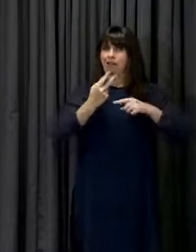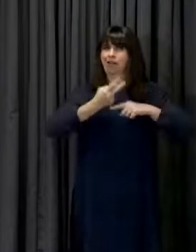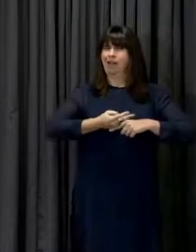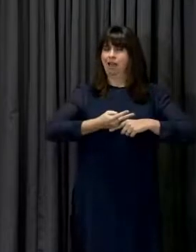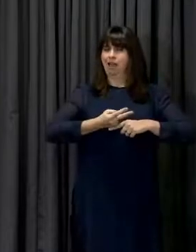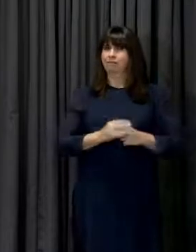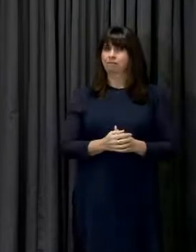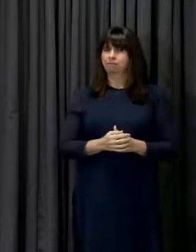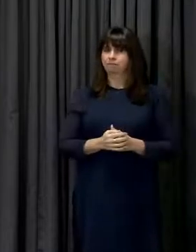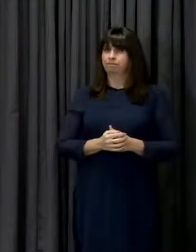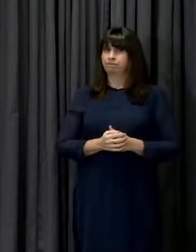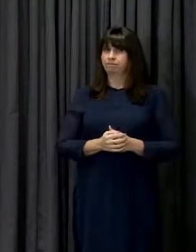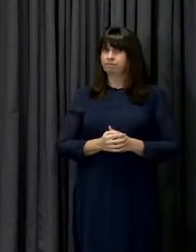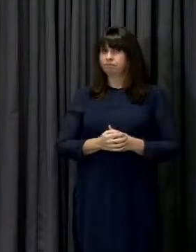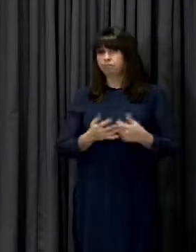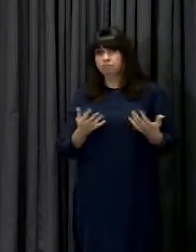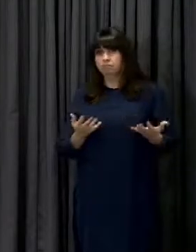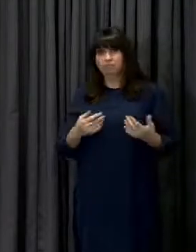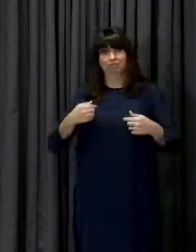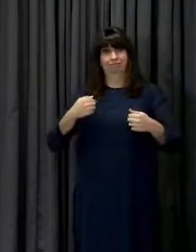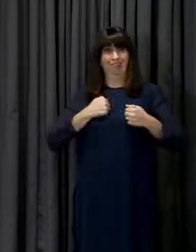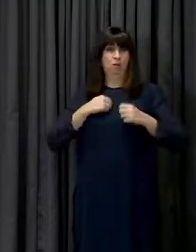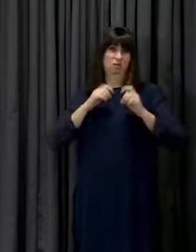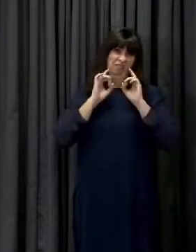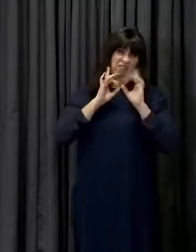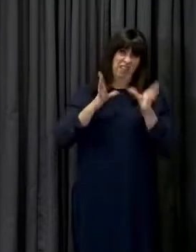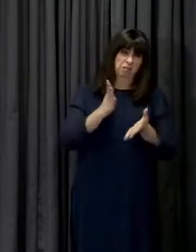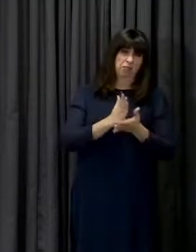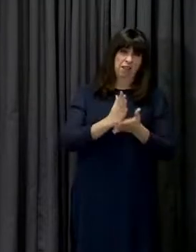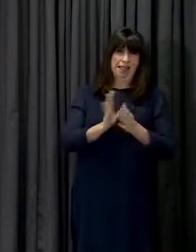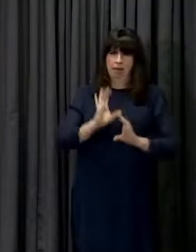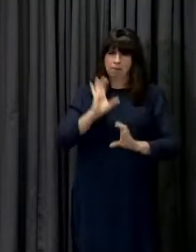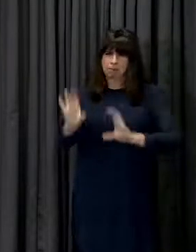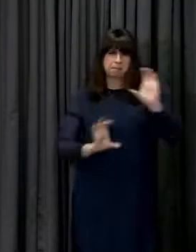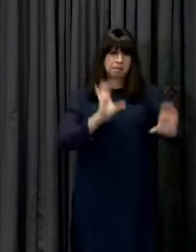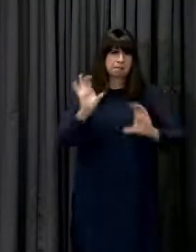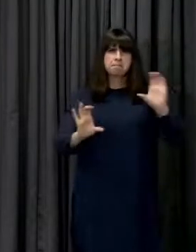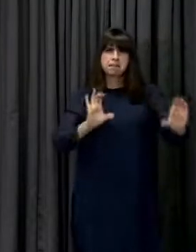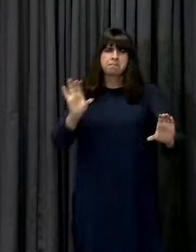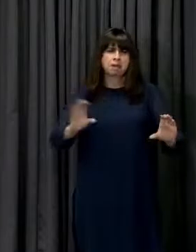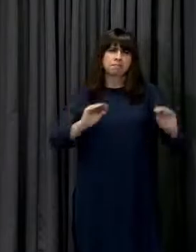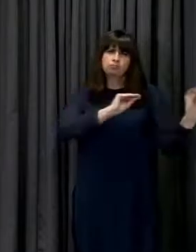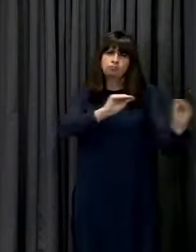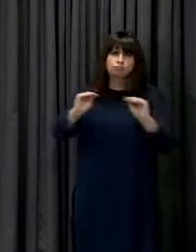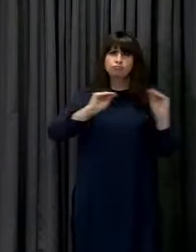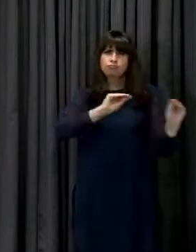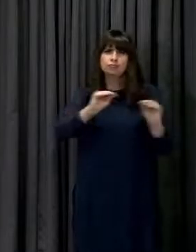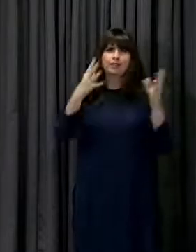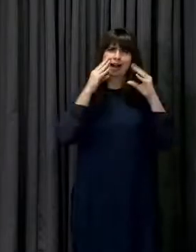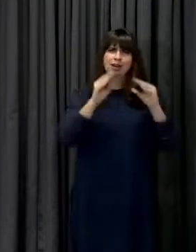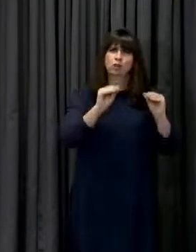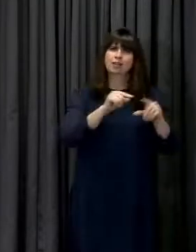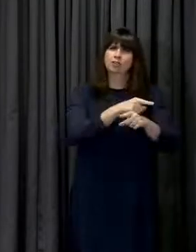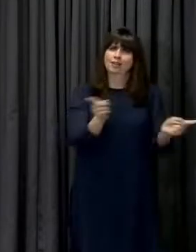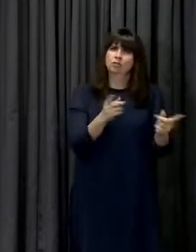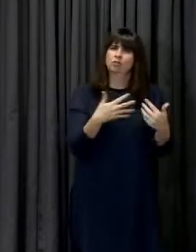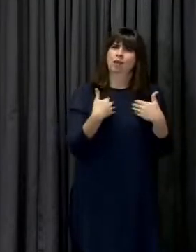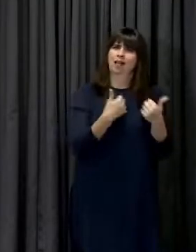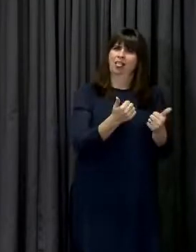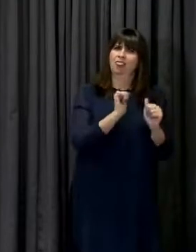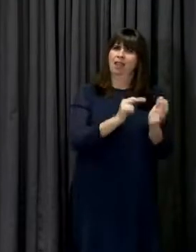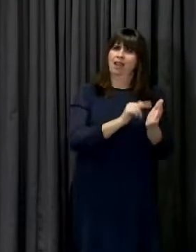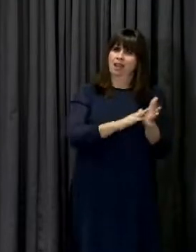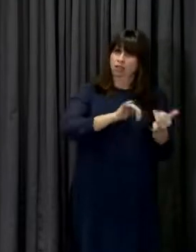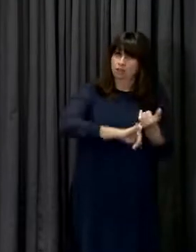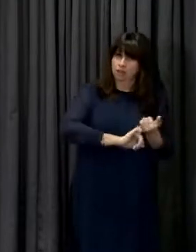NHS. We have a strong track record of investing in education and training to support and sustain our NHS workforce. The